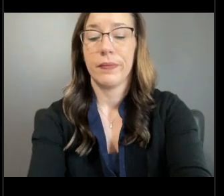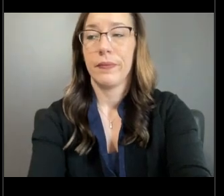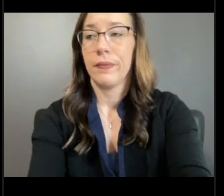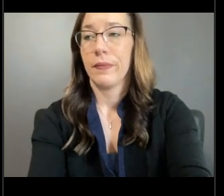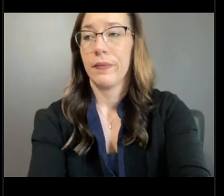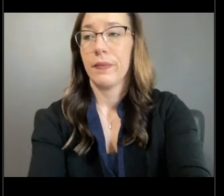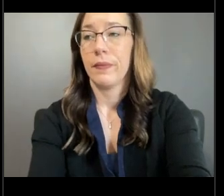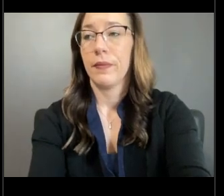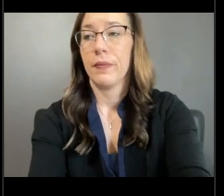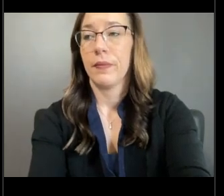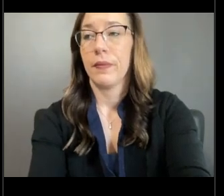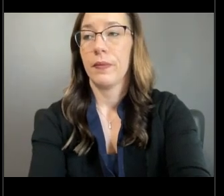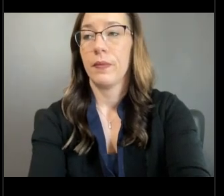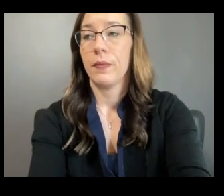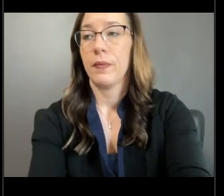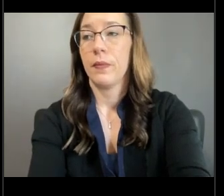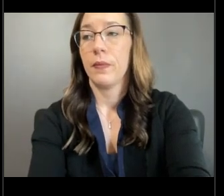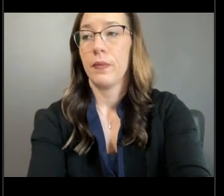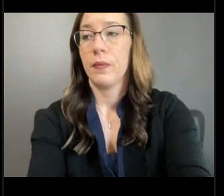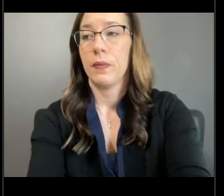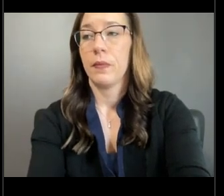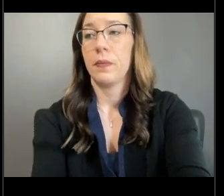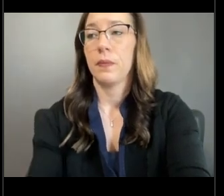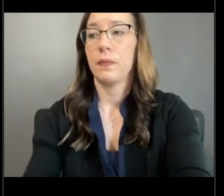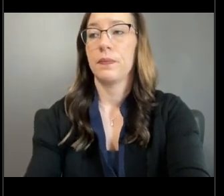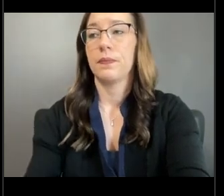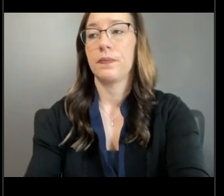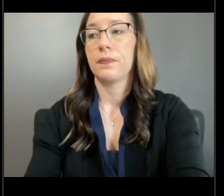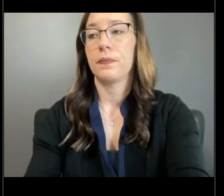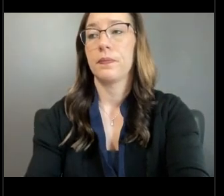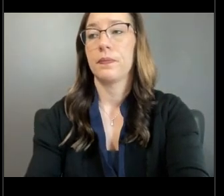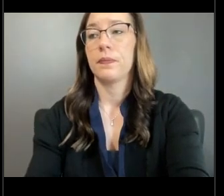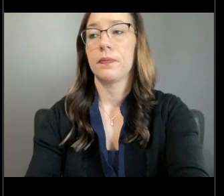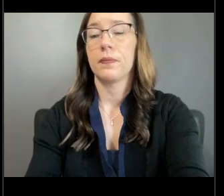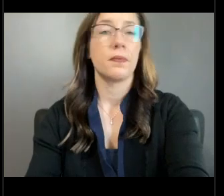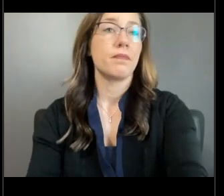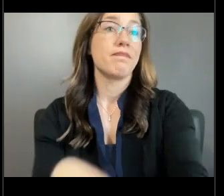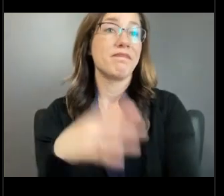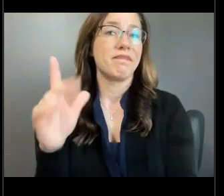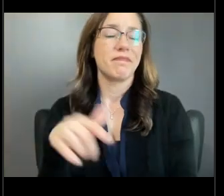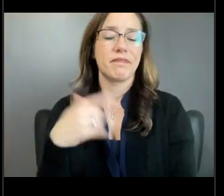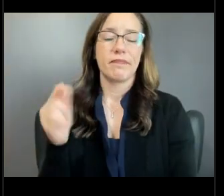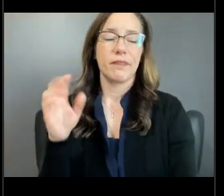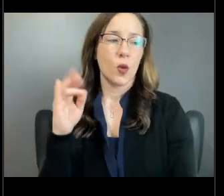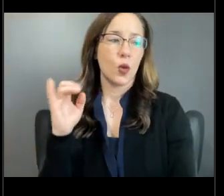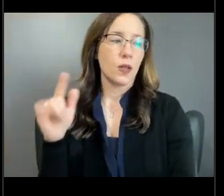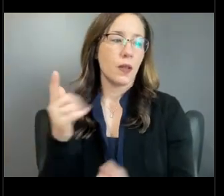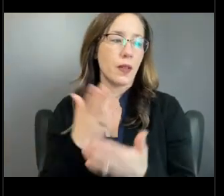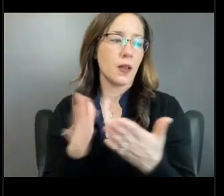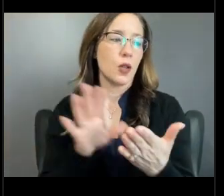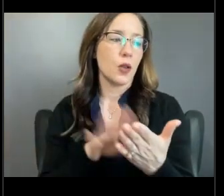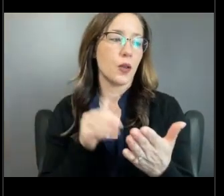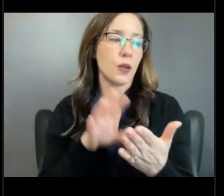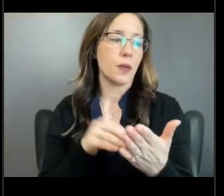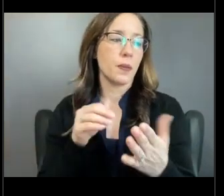All right, go ahead and close this poll. Thank you so much. Go back to you, Crystal, for the takeaways. Thank you,